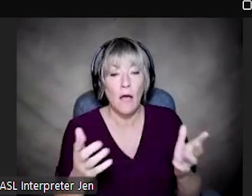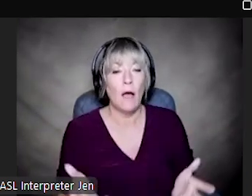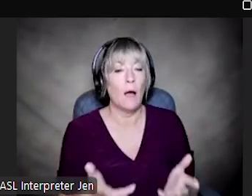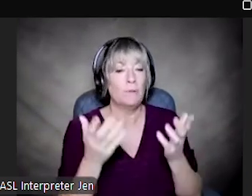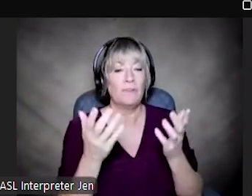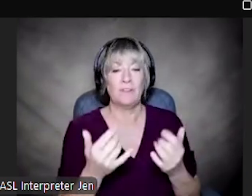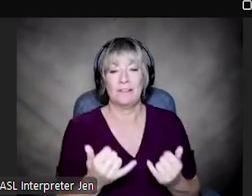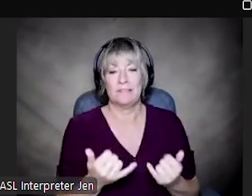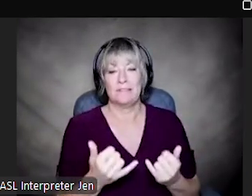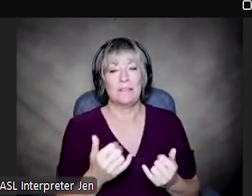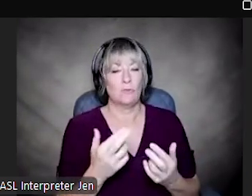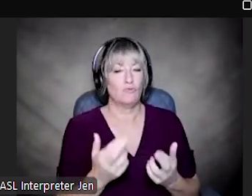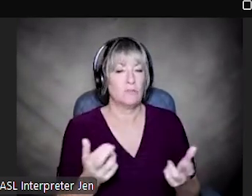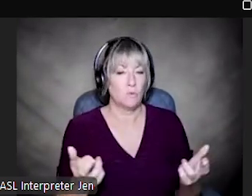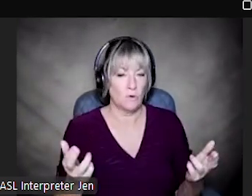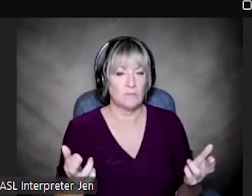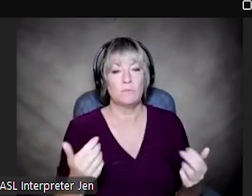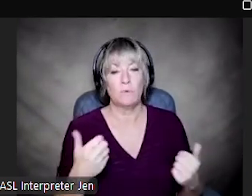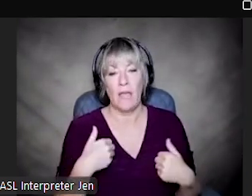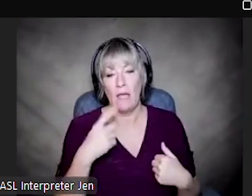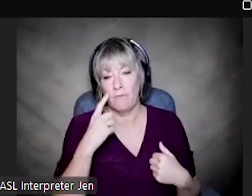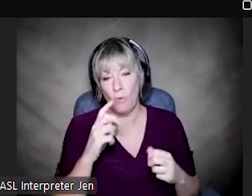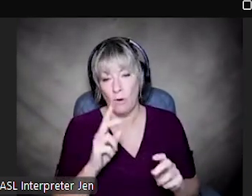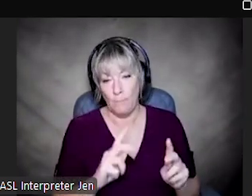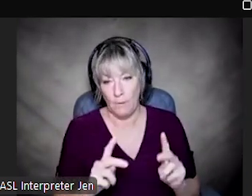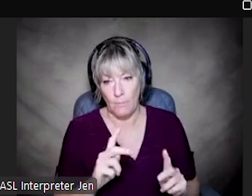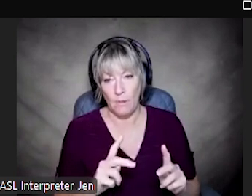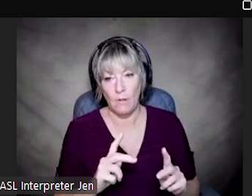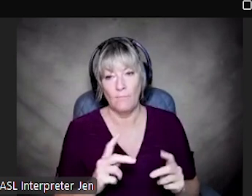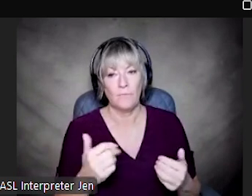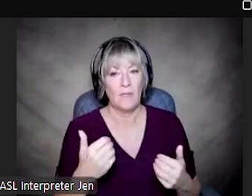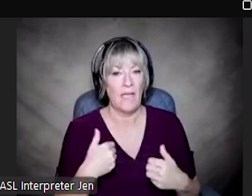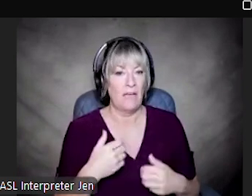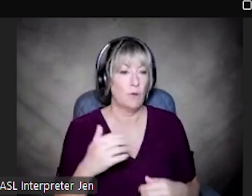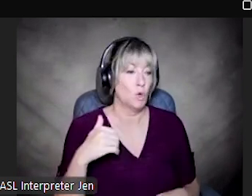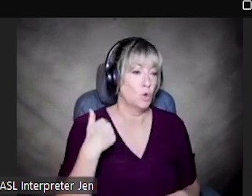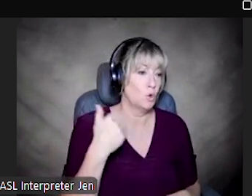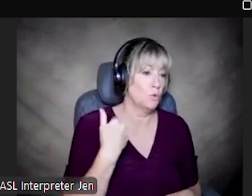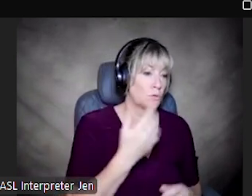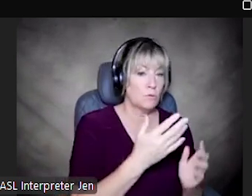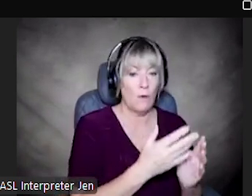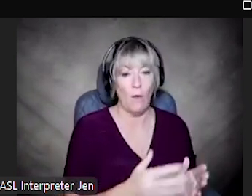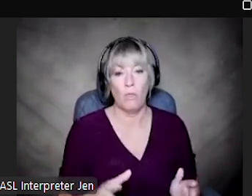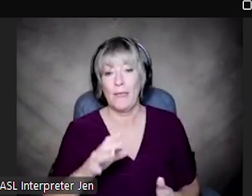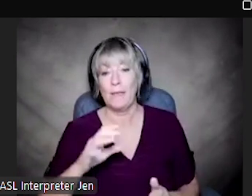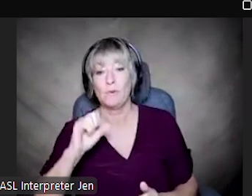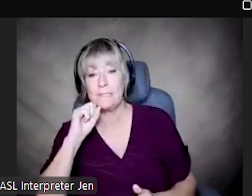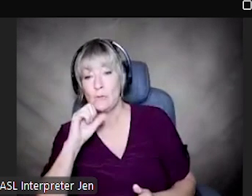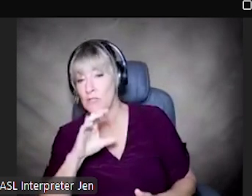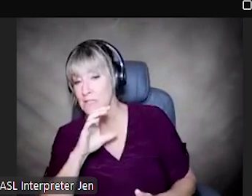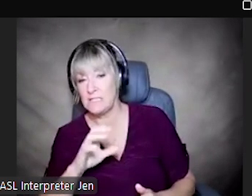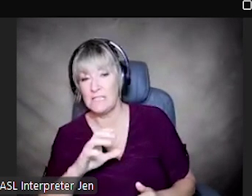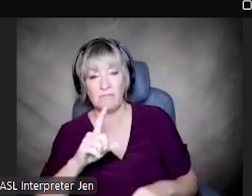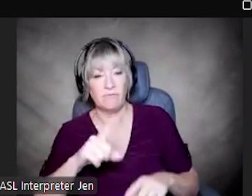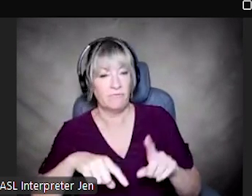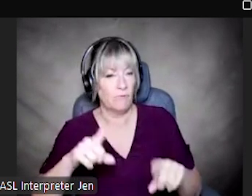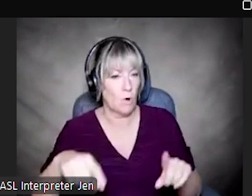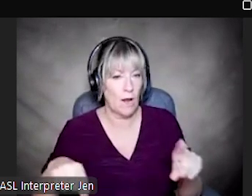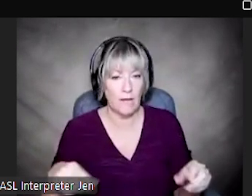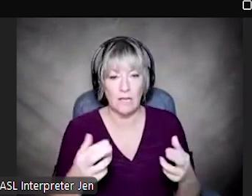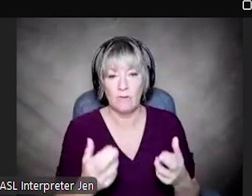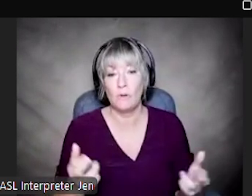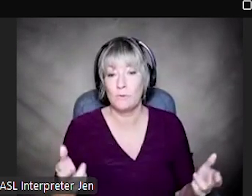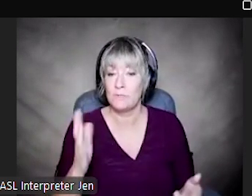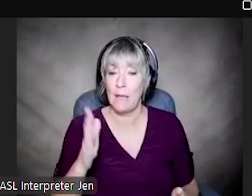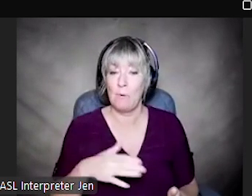of existing resources we have for individuals, which we have from youth all the way through elders, all sorts of resources that I'd be